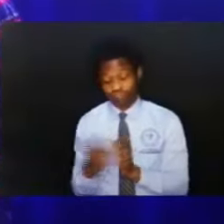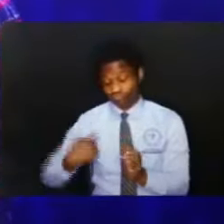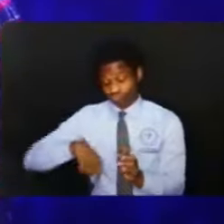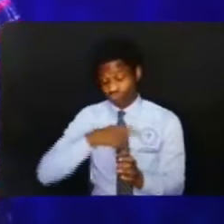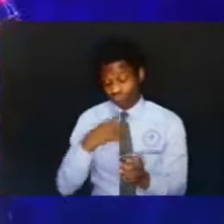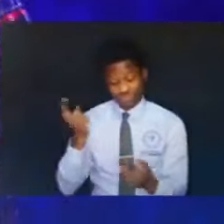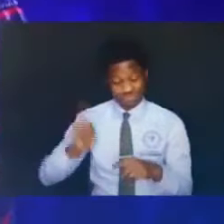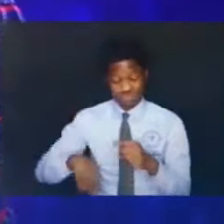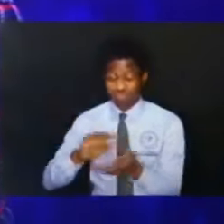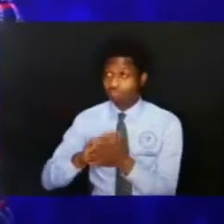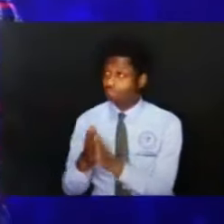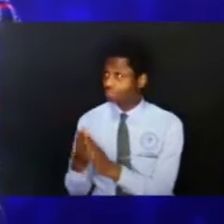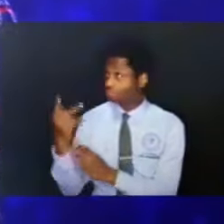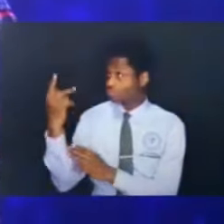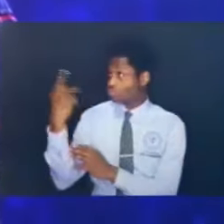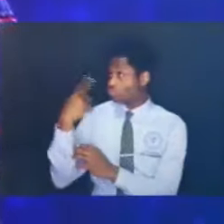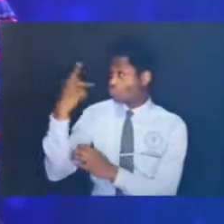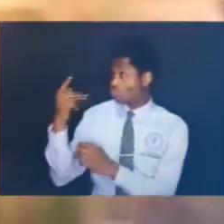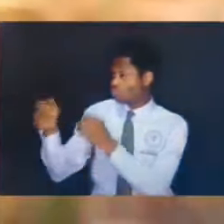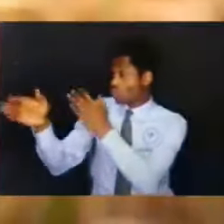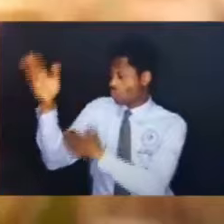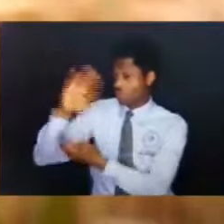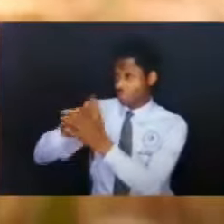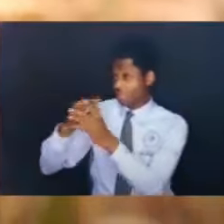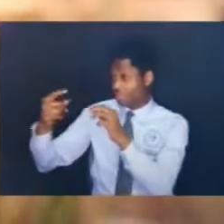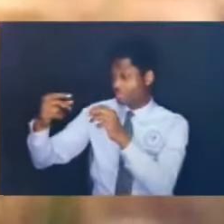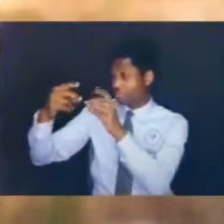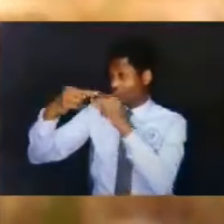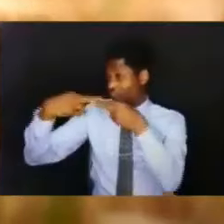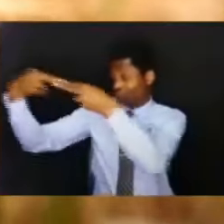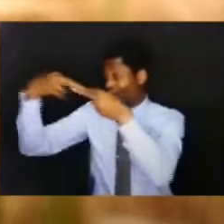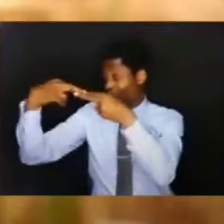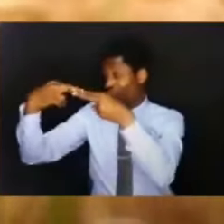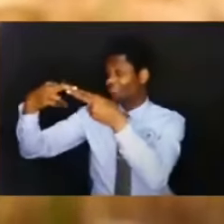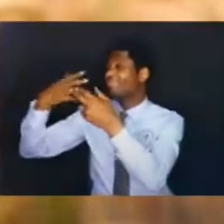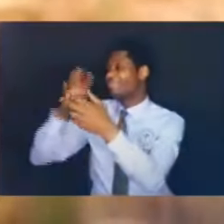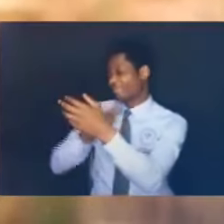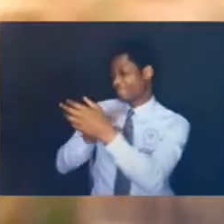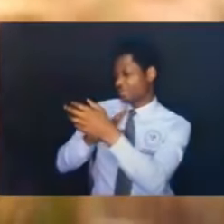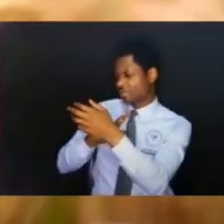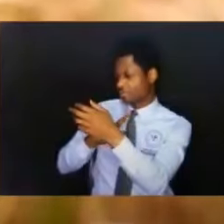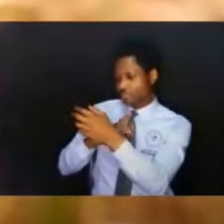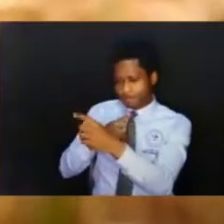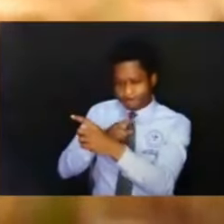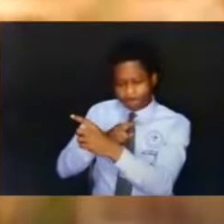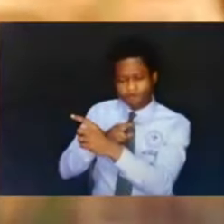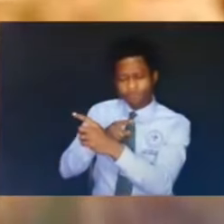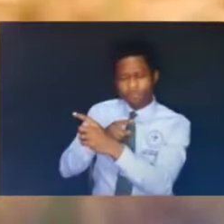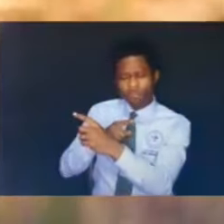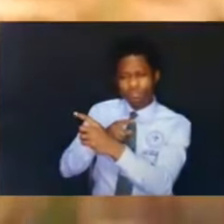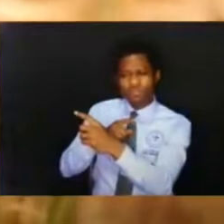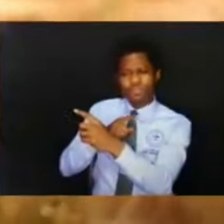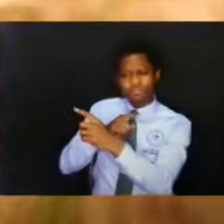cannot be right with God until we are right with one another. Yeah, Yesu epa chire ni se entumi ma se